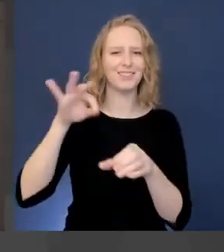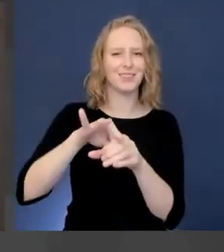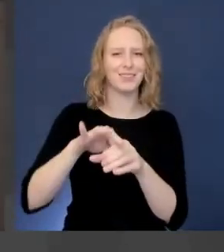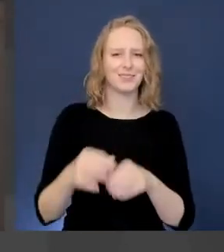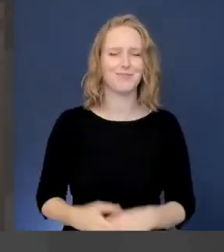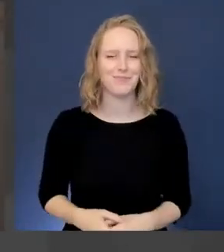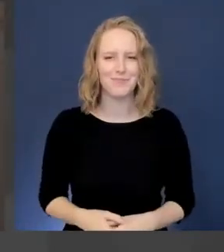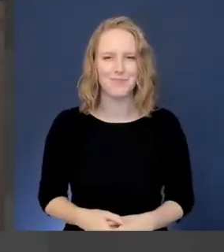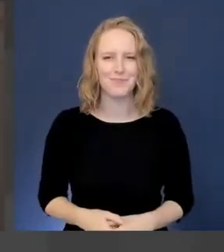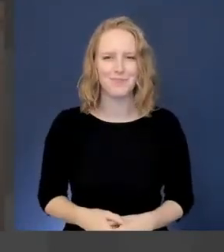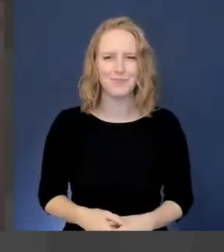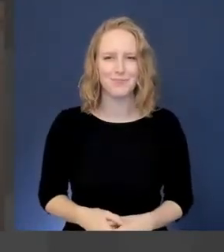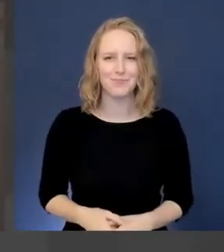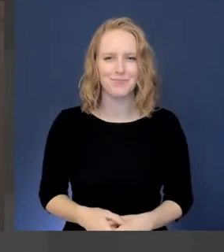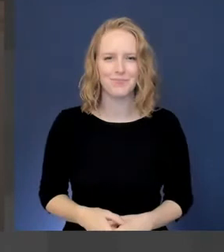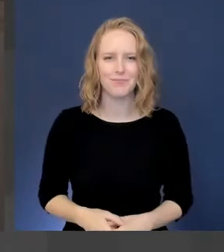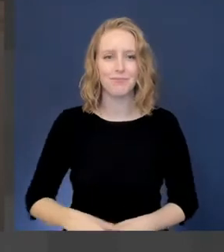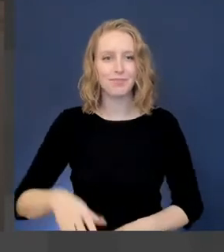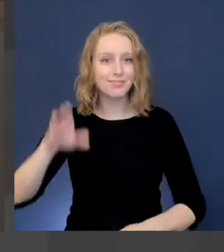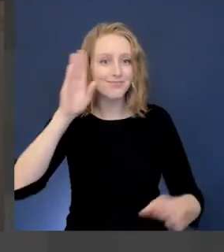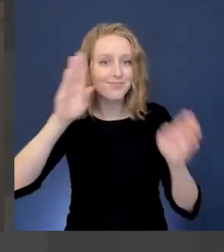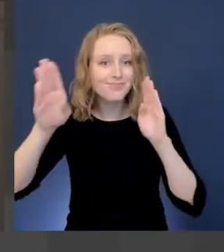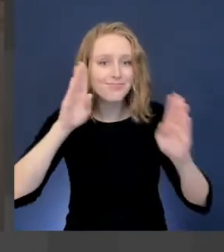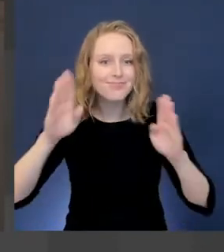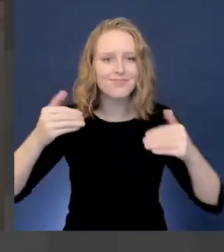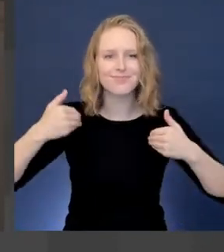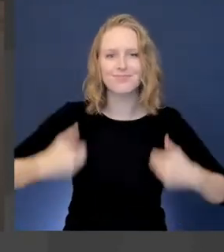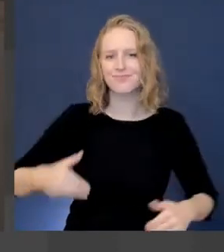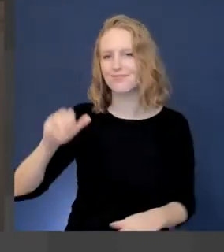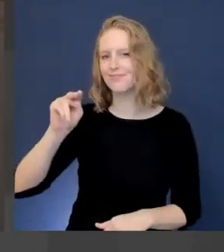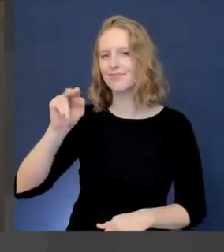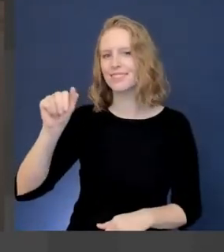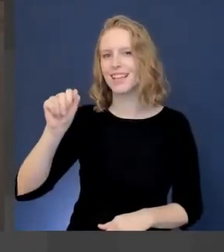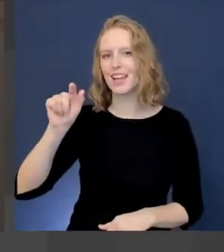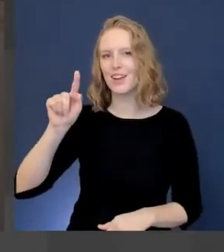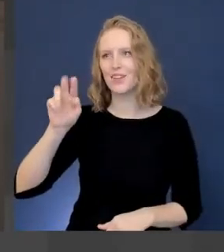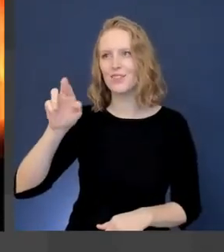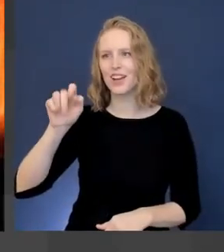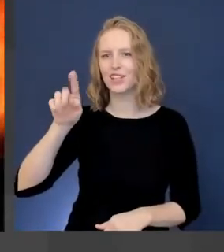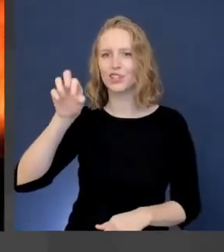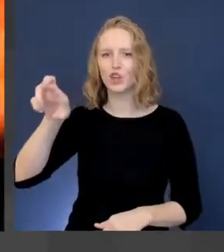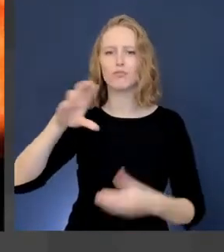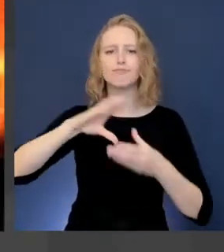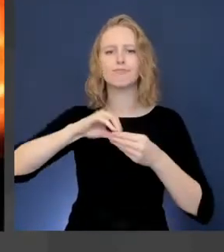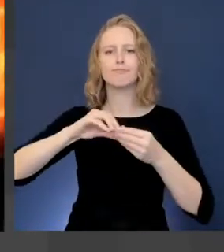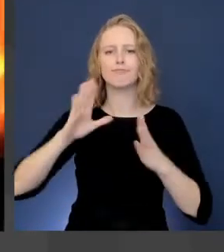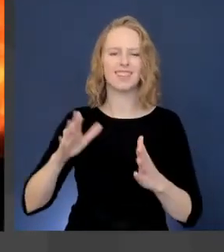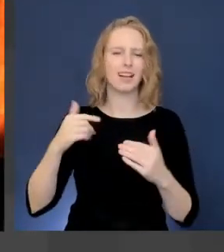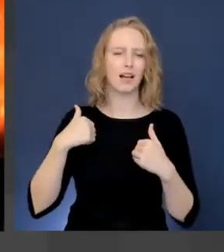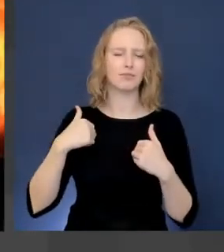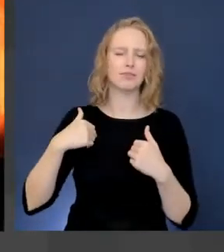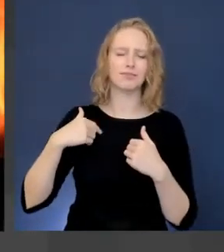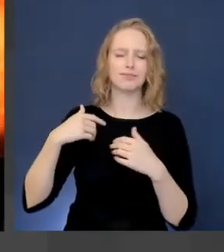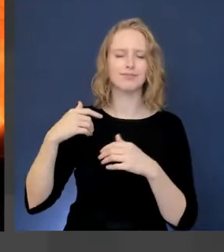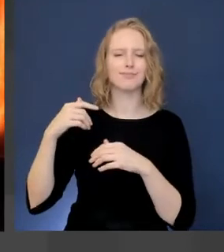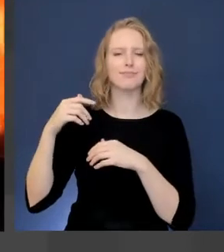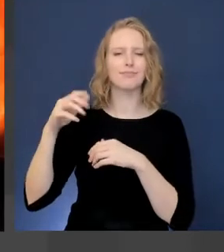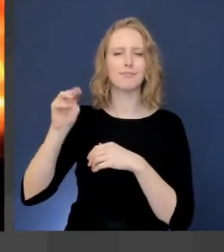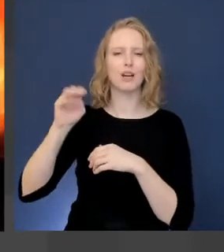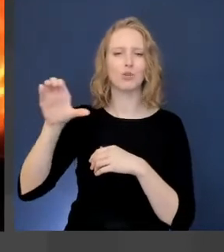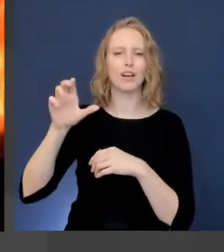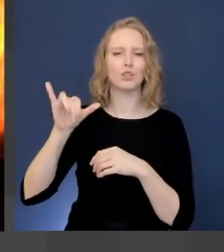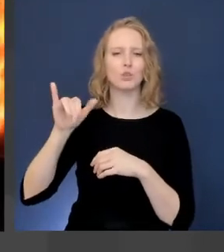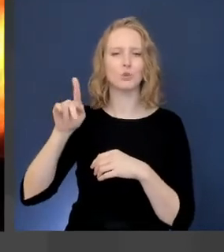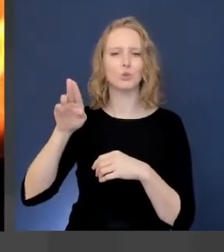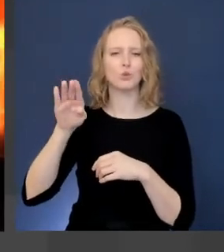Greetings, my name is Narrator, and I'm the star of the Minecraft YouTube channel. And I'm Marilla. I'm the actual